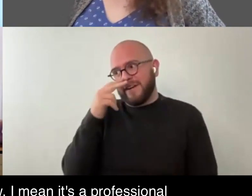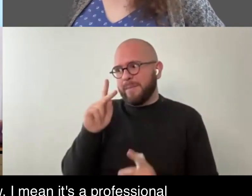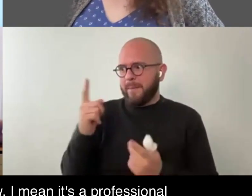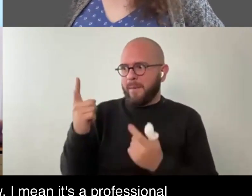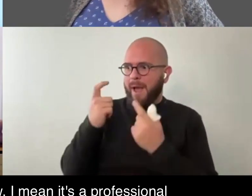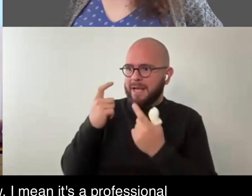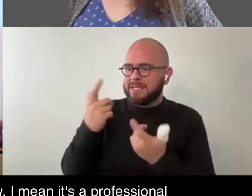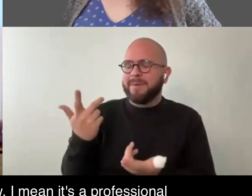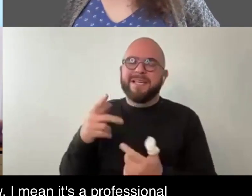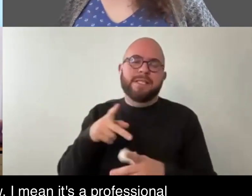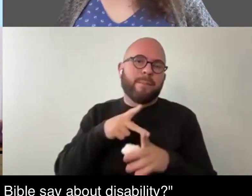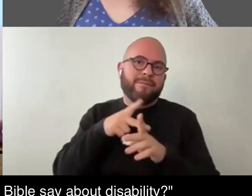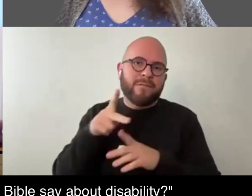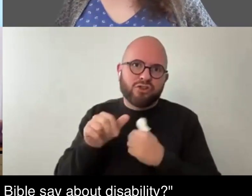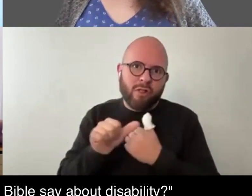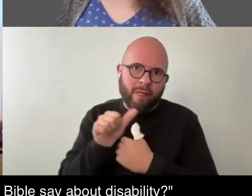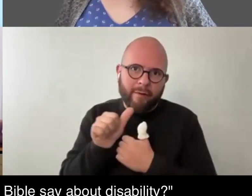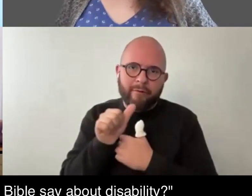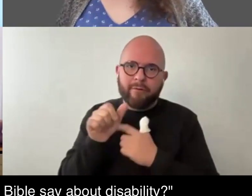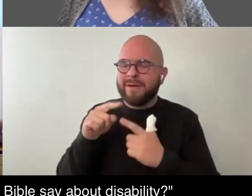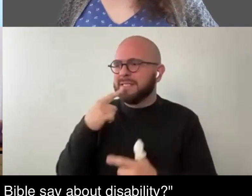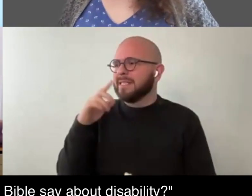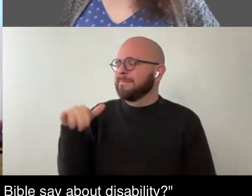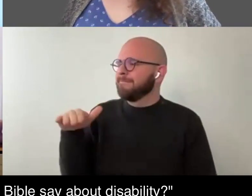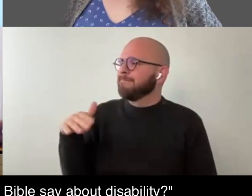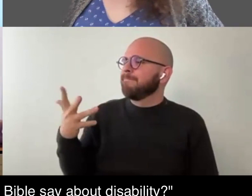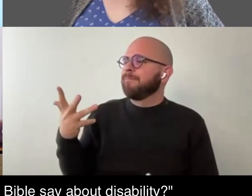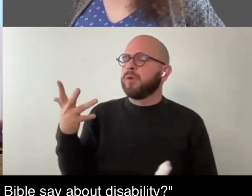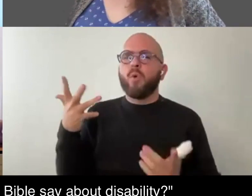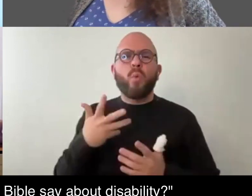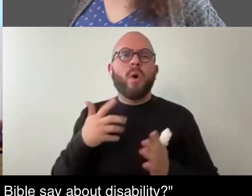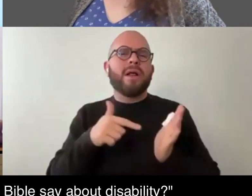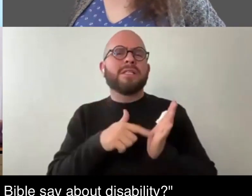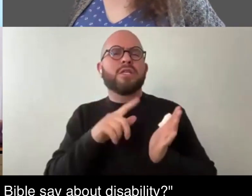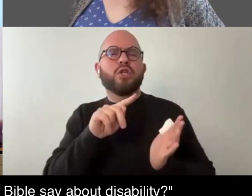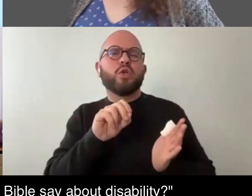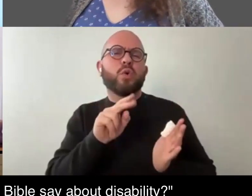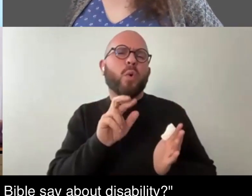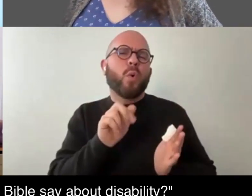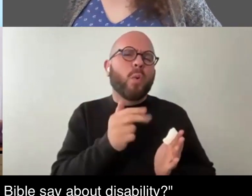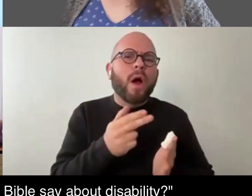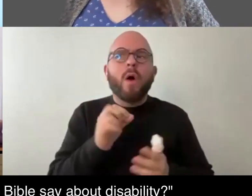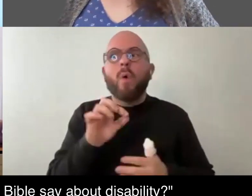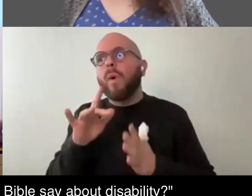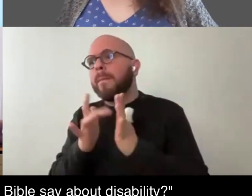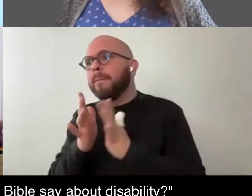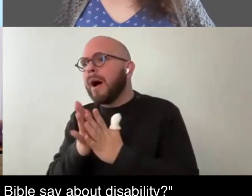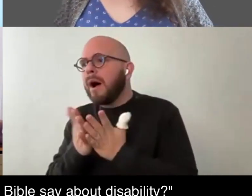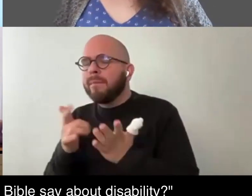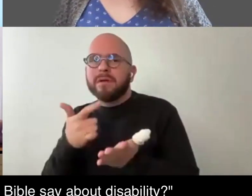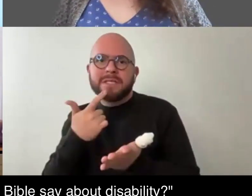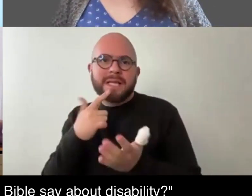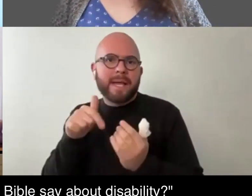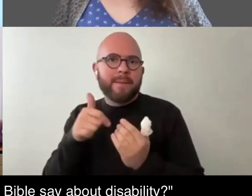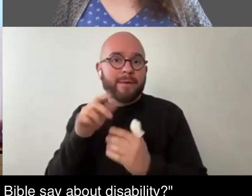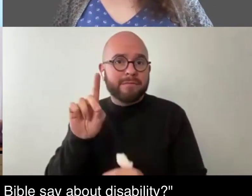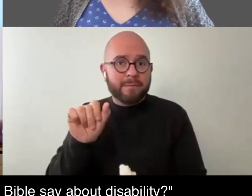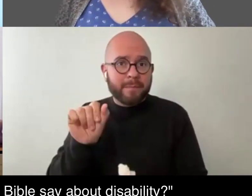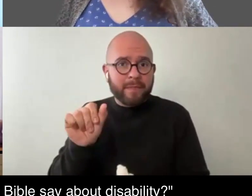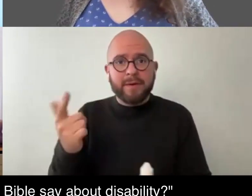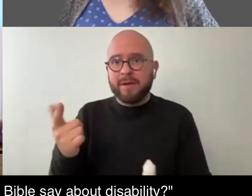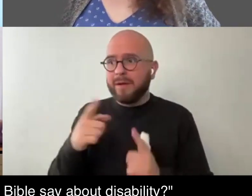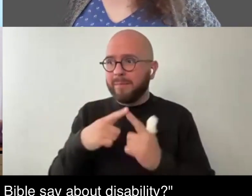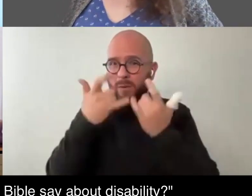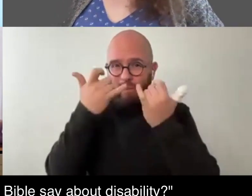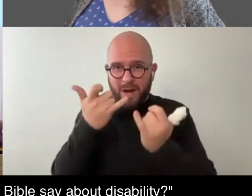ask me all the time, what does the Torah say? What does the Bible say about disability? Okay. But the question I'm asking in this